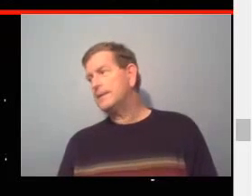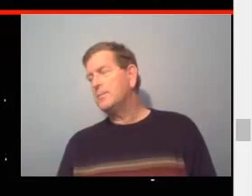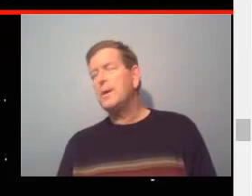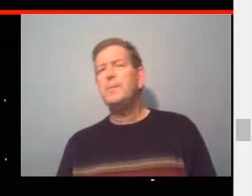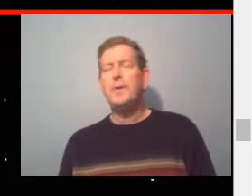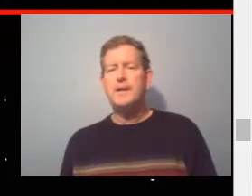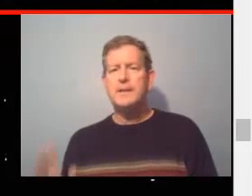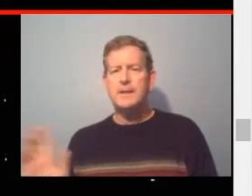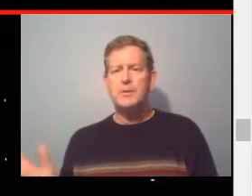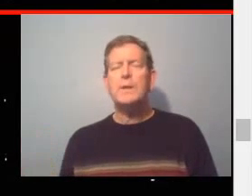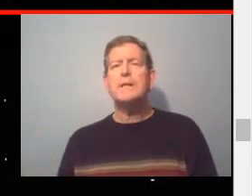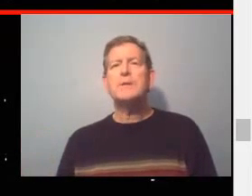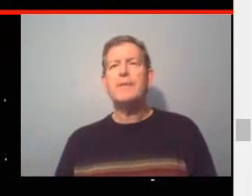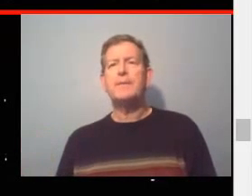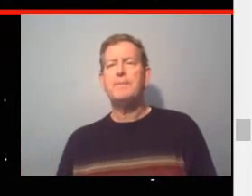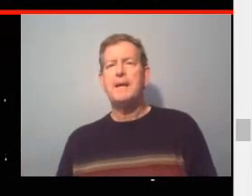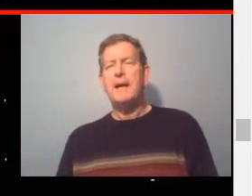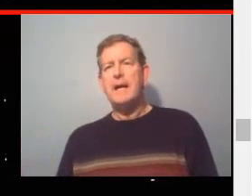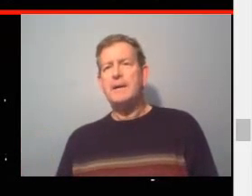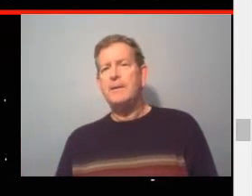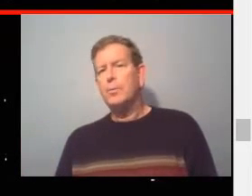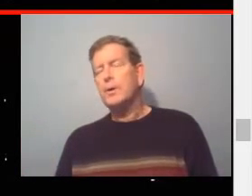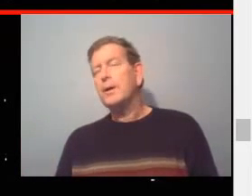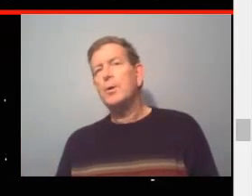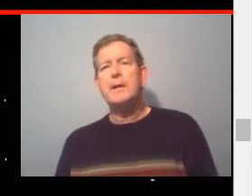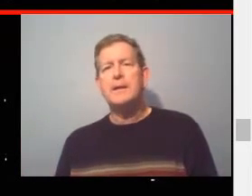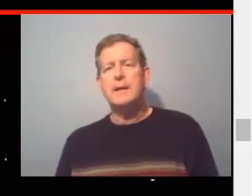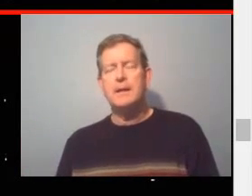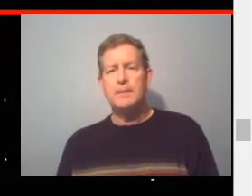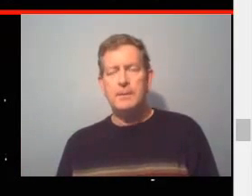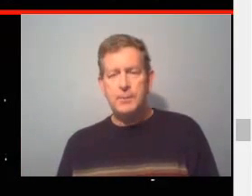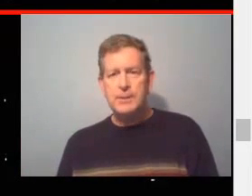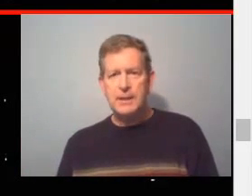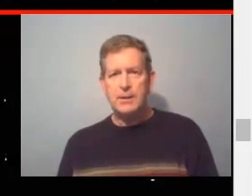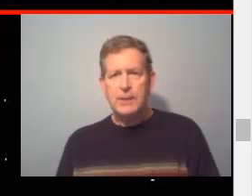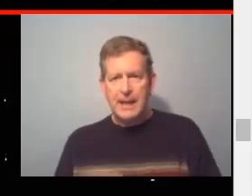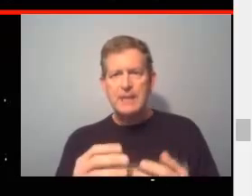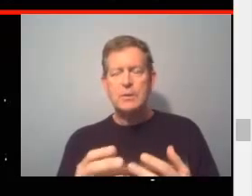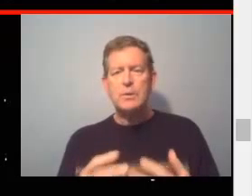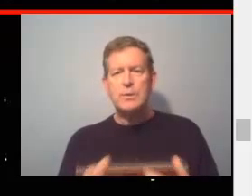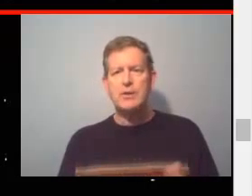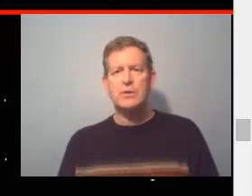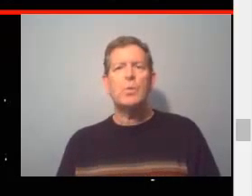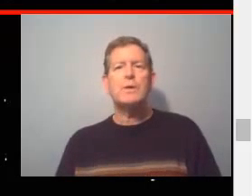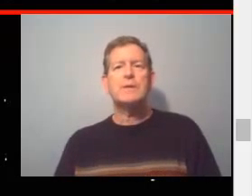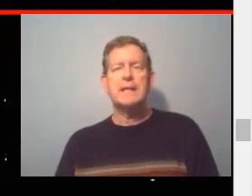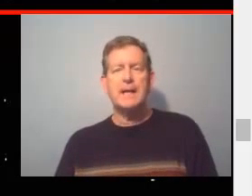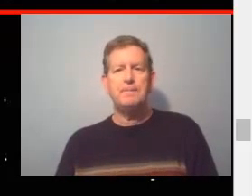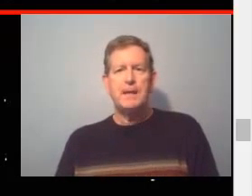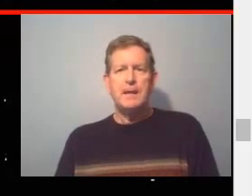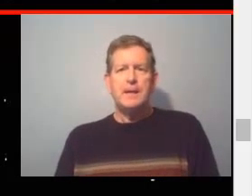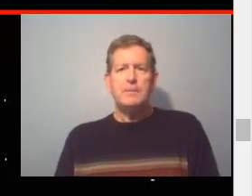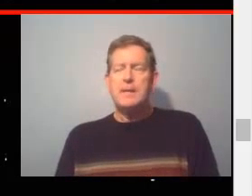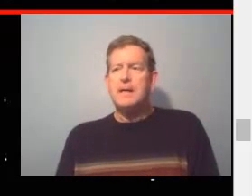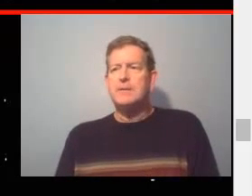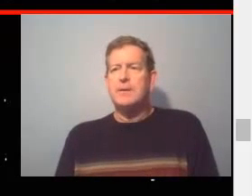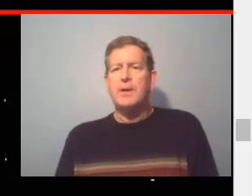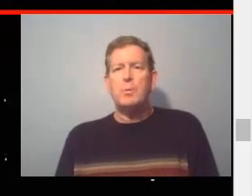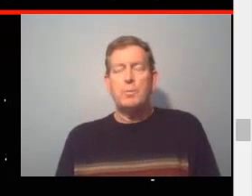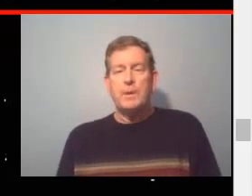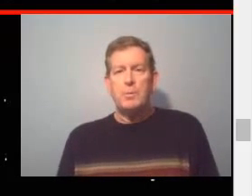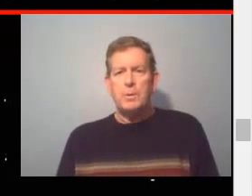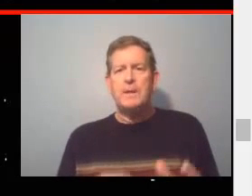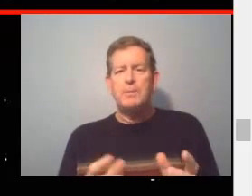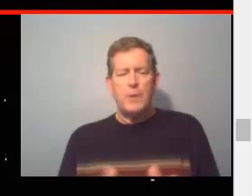Well, we're back in lesson 1.27, and we're going to look in particular at the last two sections once again, because